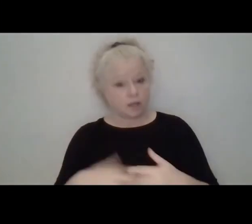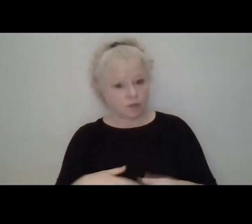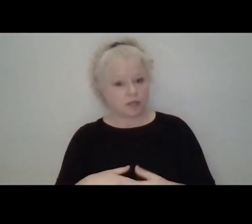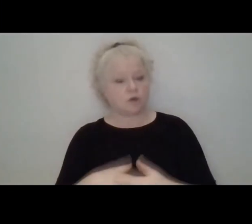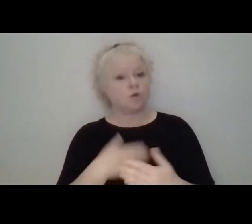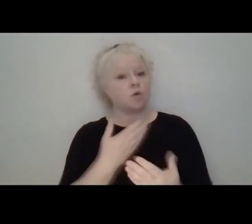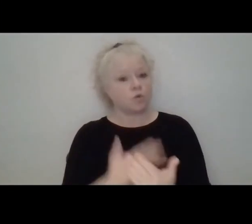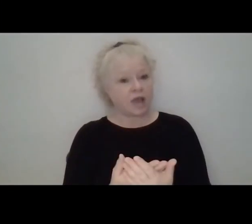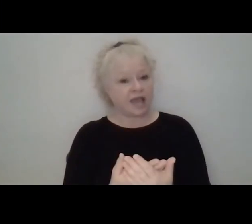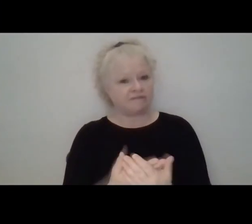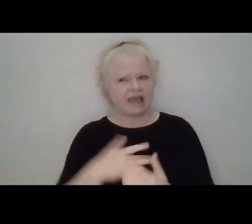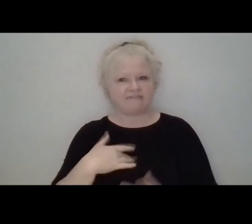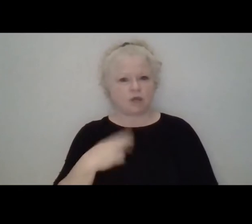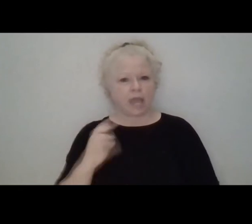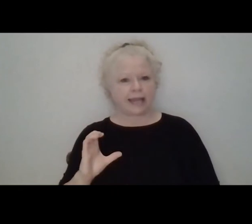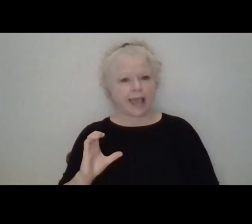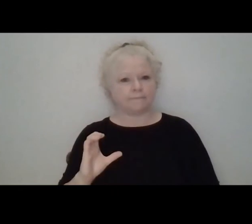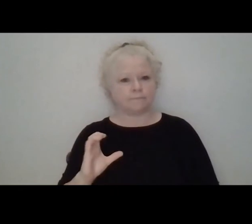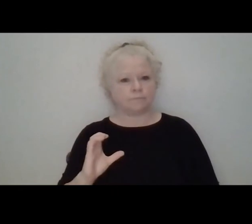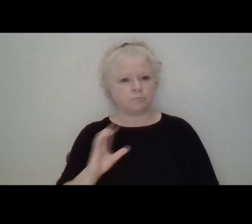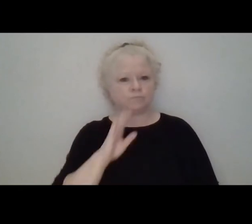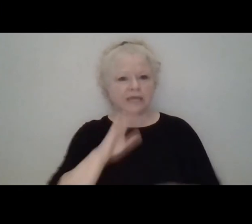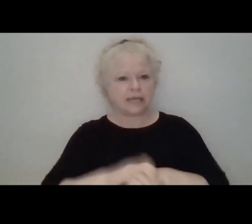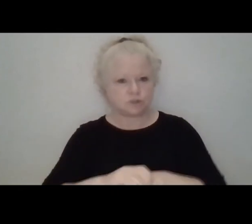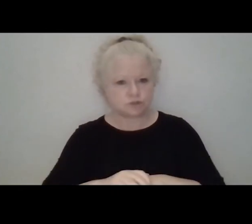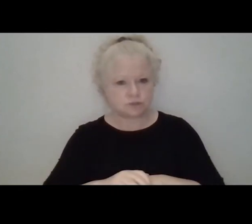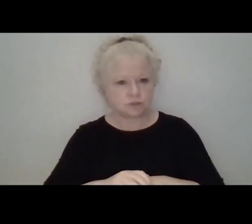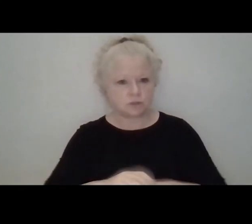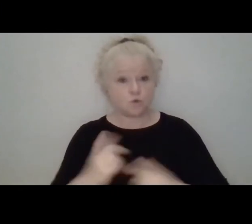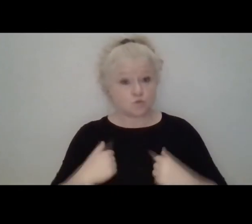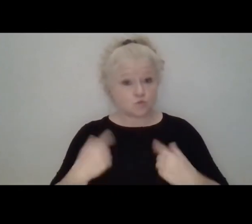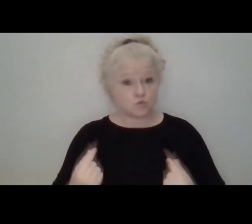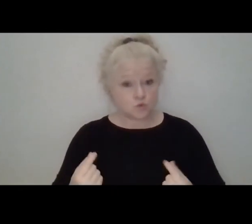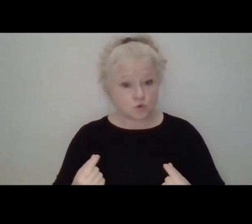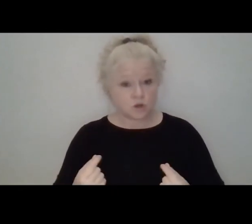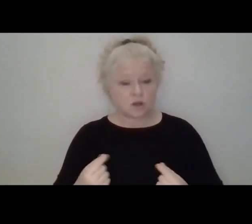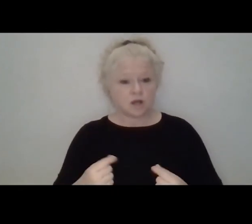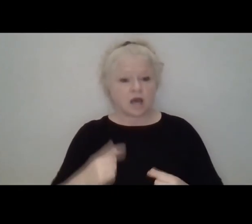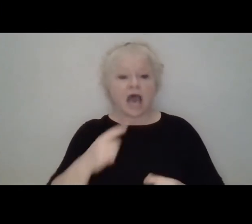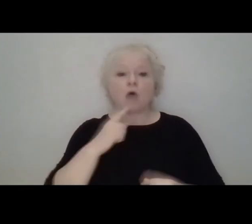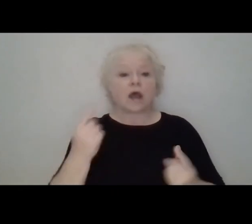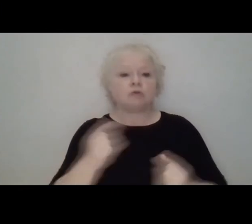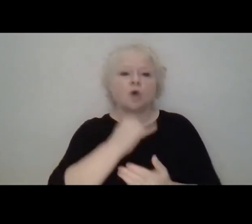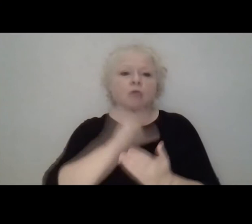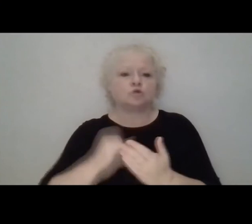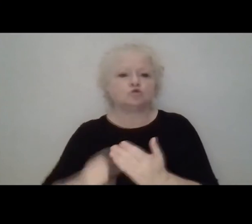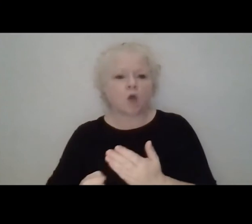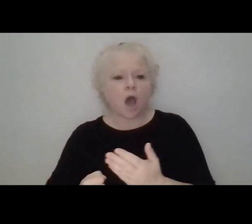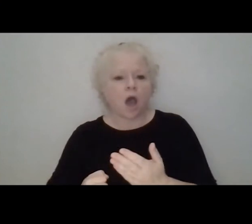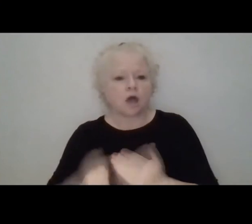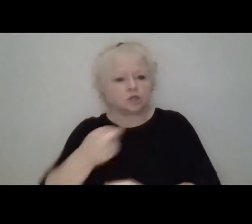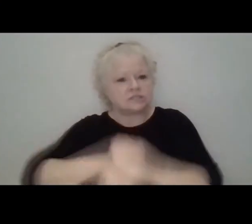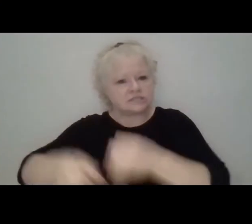obviously, it was a handicap. Yeah. So what I did was I compensated by actually creating the most incredible drawings in the class, because